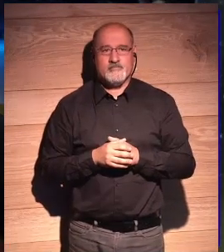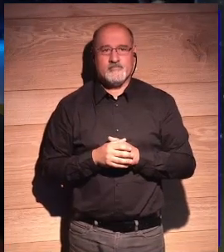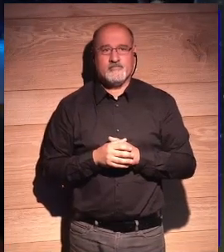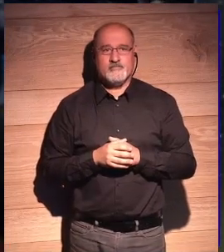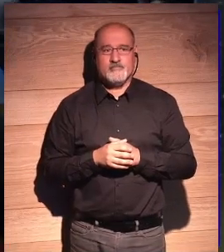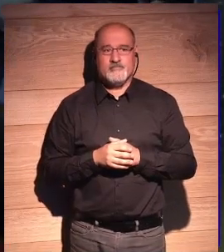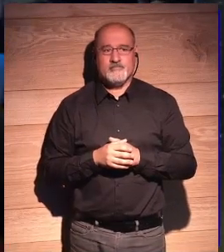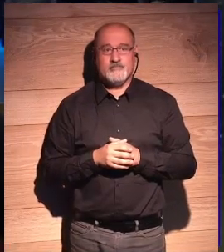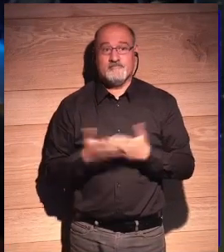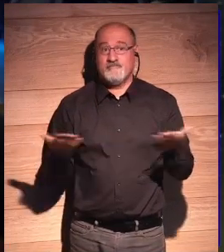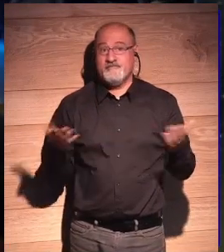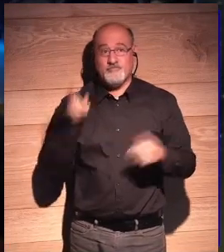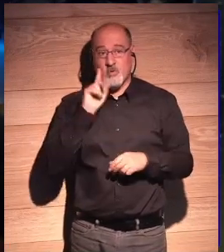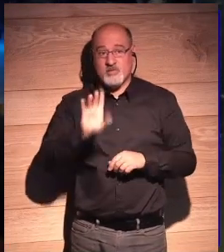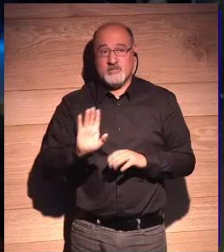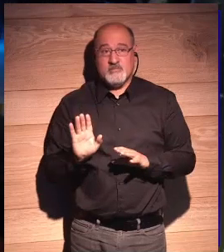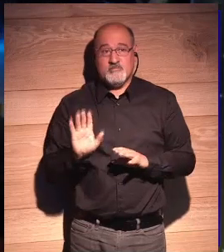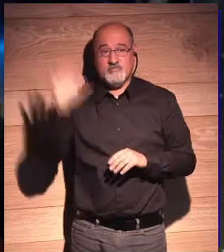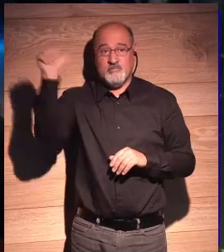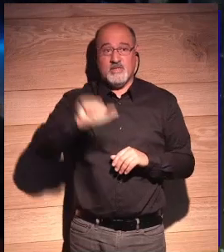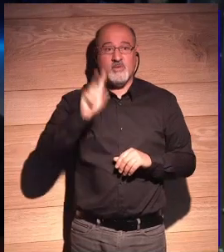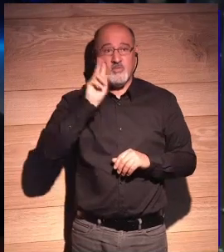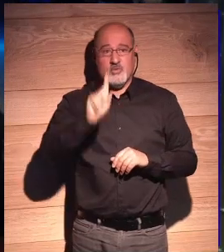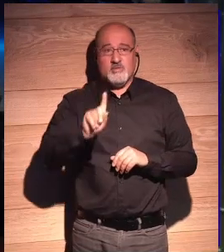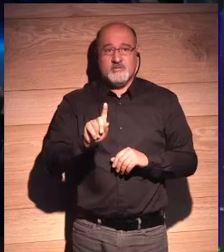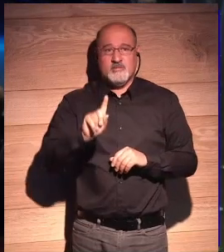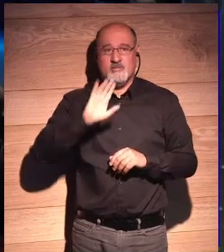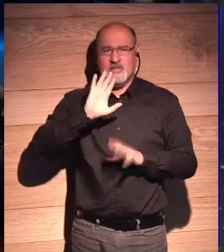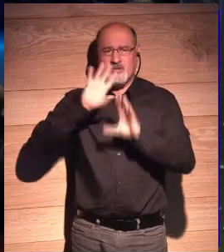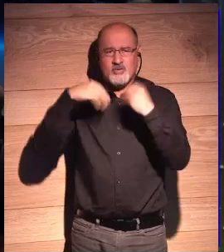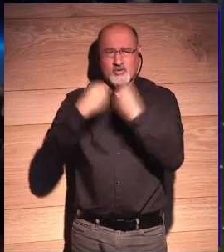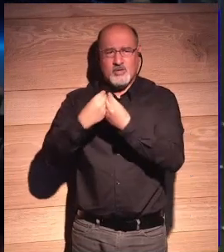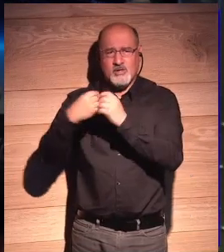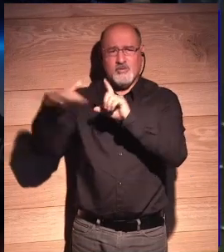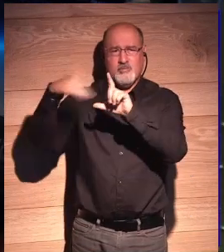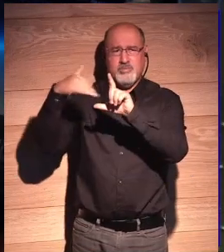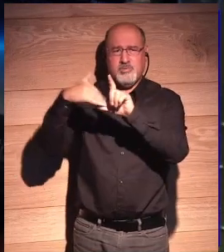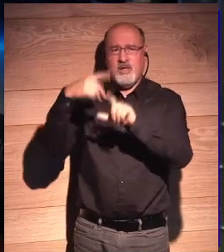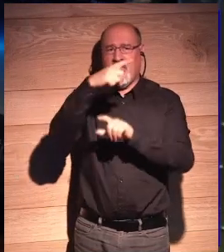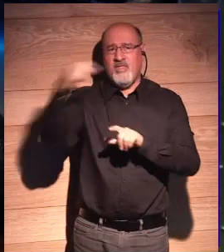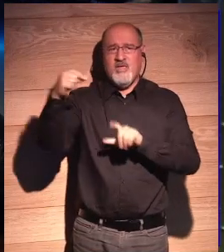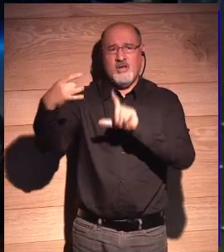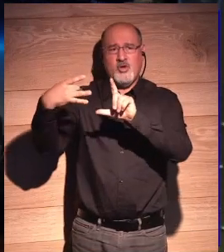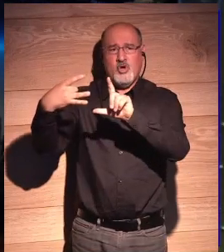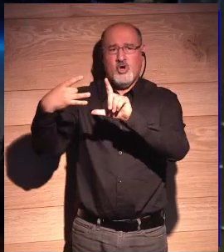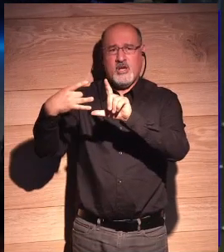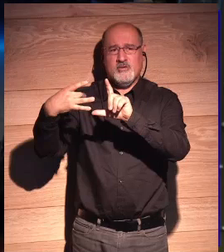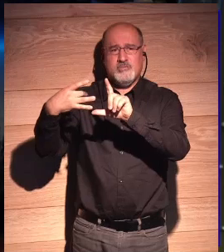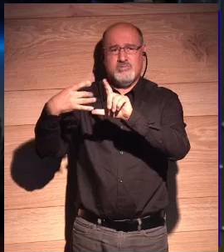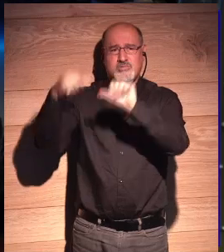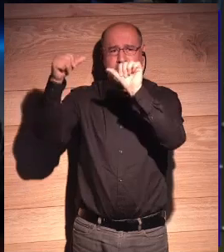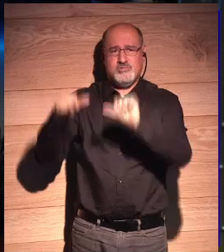I have not seen it, but I've gotten about 100 emails about it. Yeah. Where it's like, you really need to see